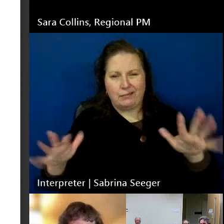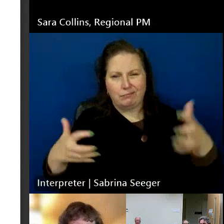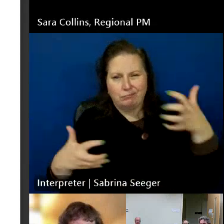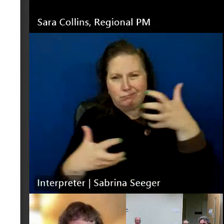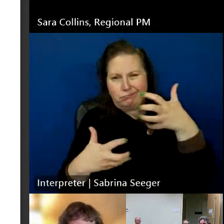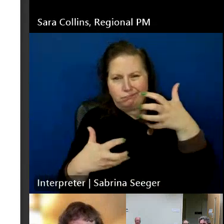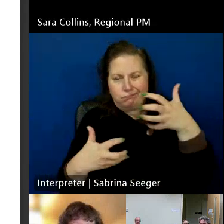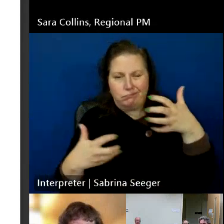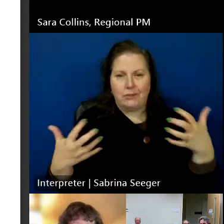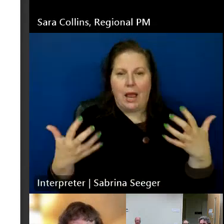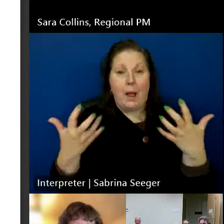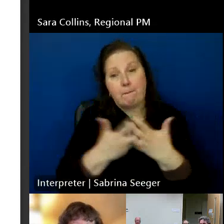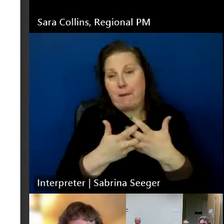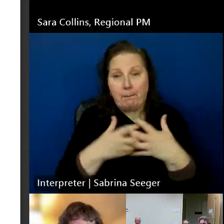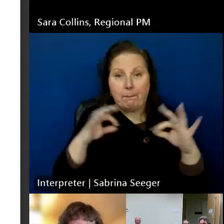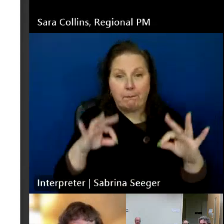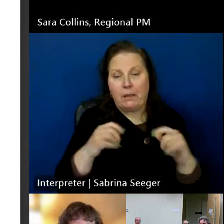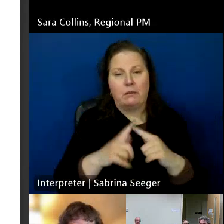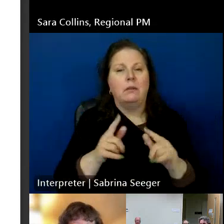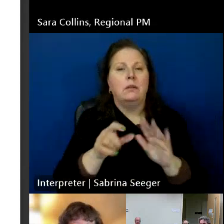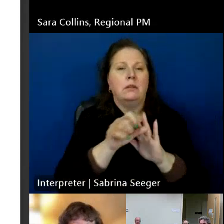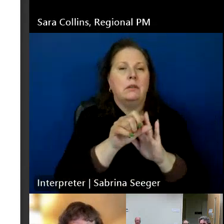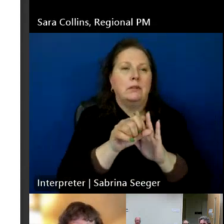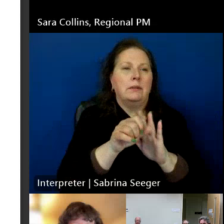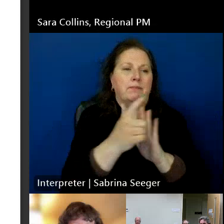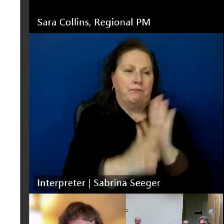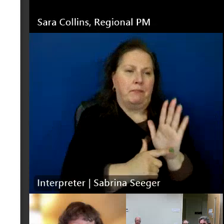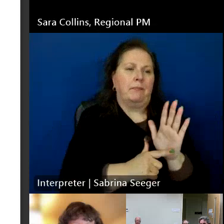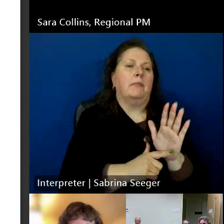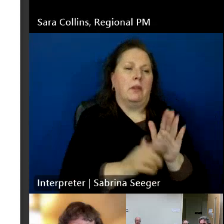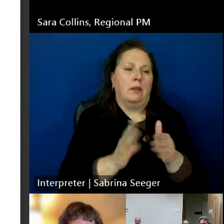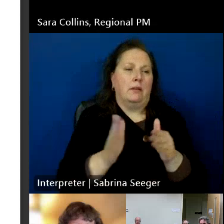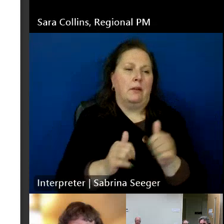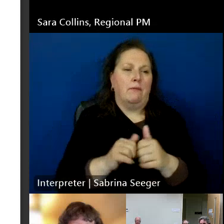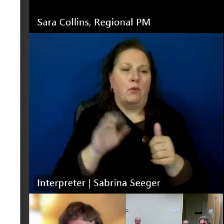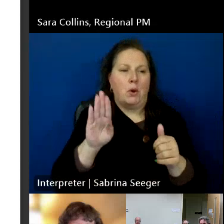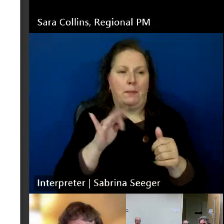The statutorily mandated end date for the Vermont Community Broadband Board,